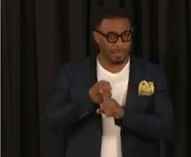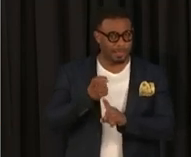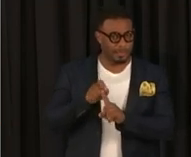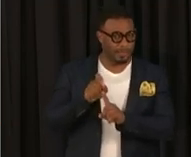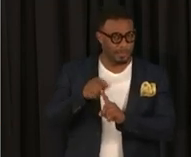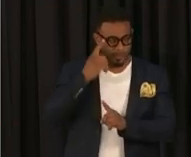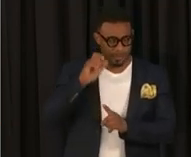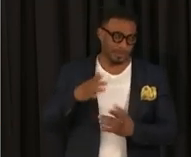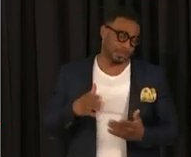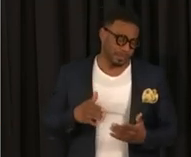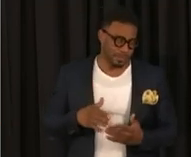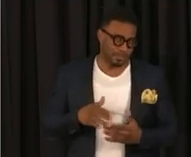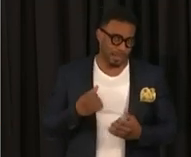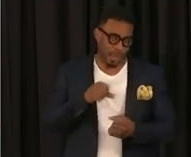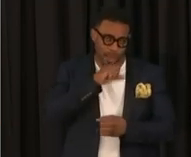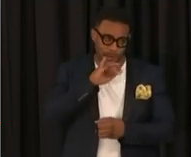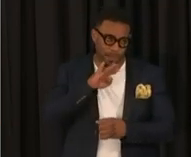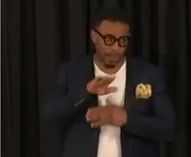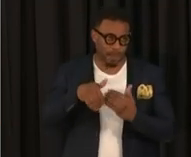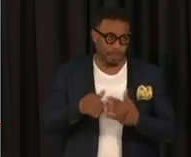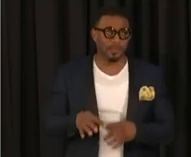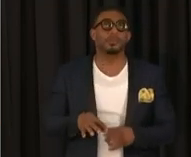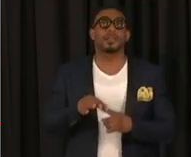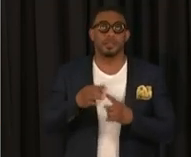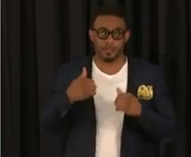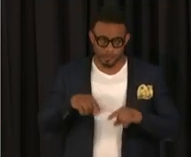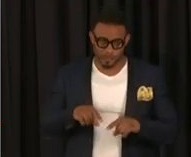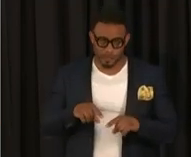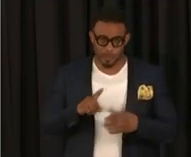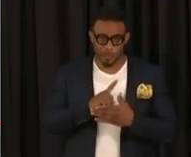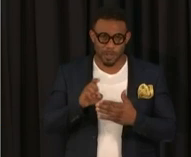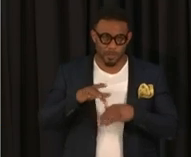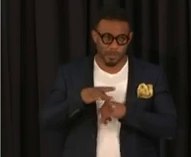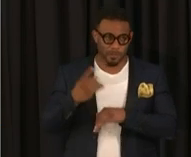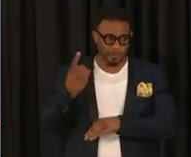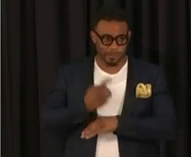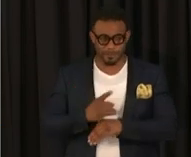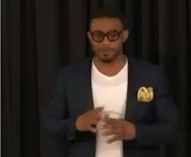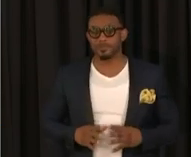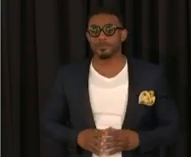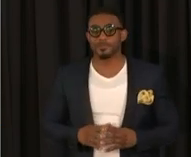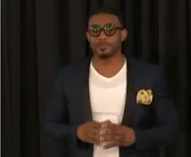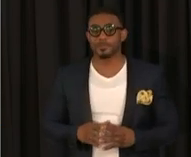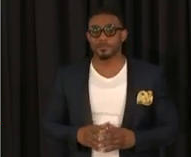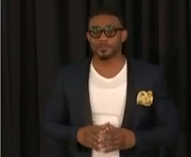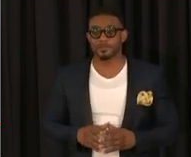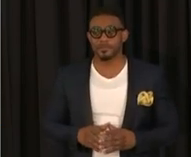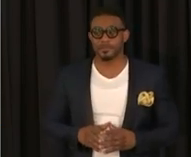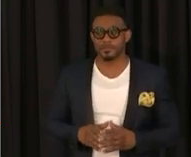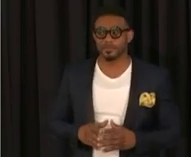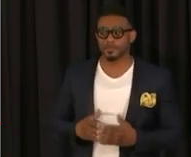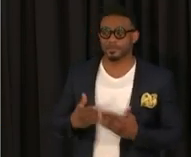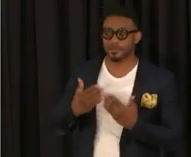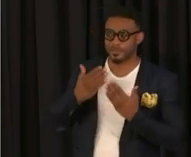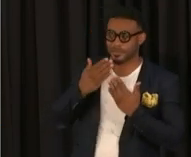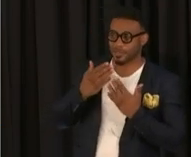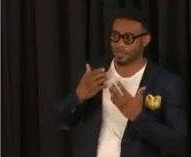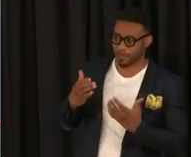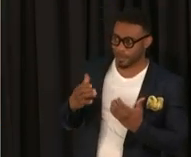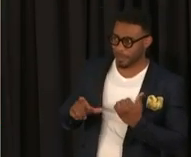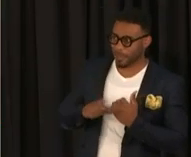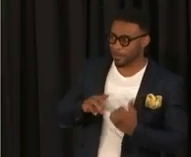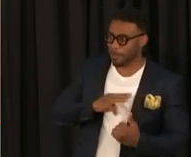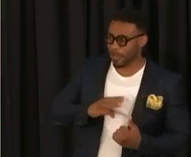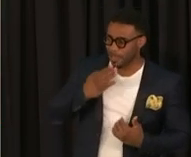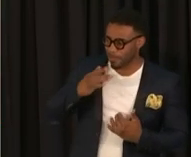him because, of course, he's loved by all, especially during the week of Earth Day. Well, thank you very much, Deputy